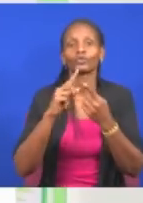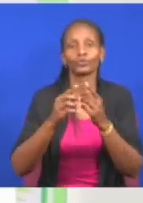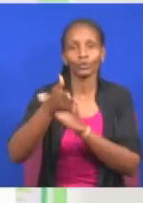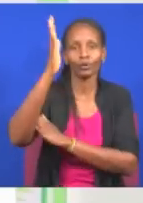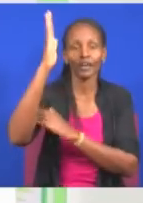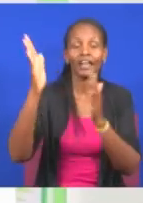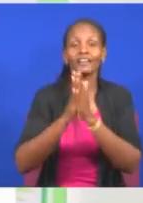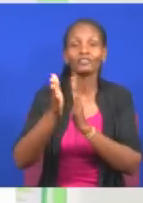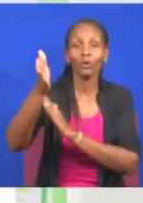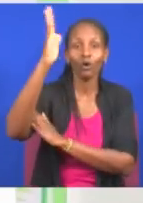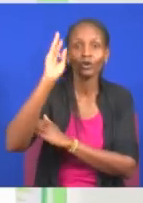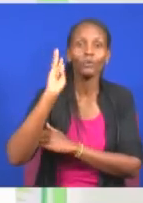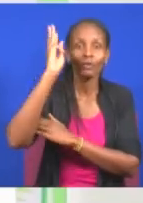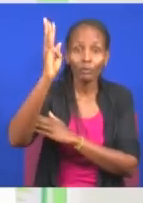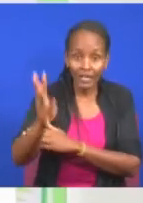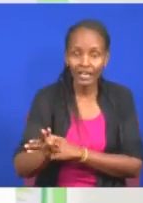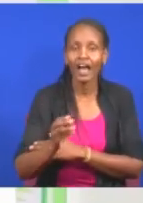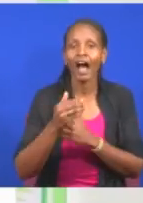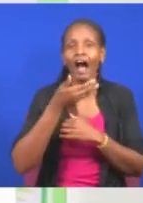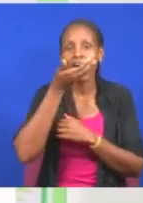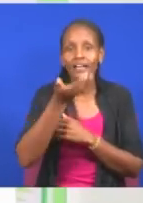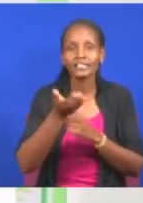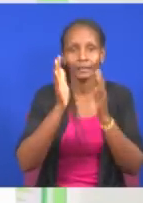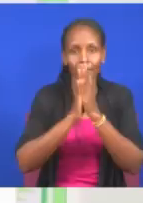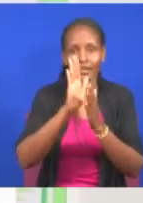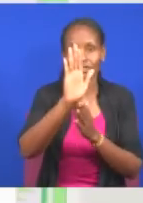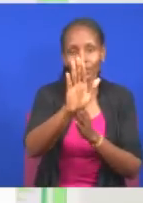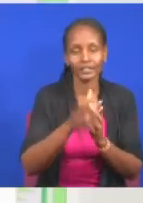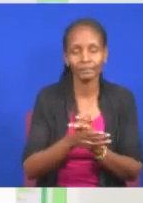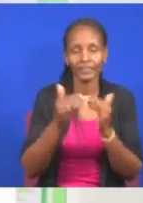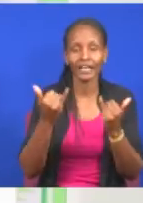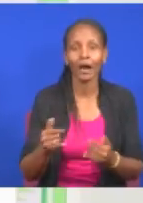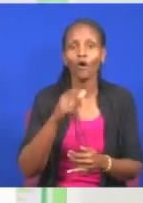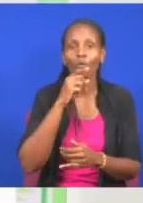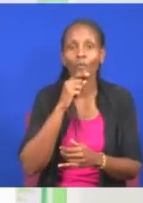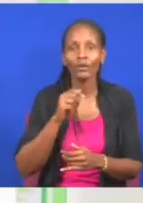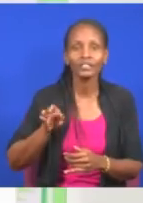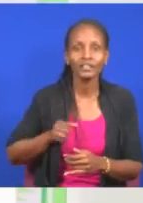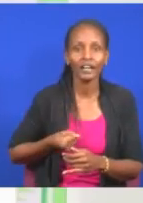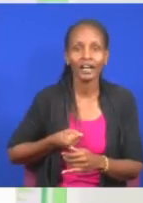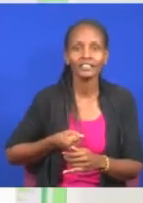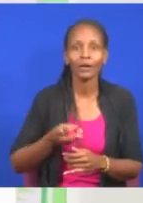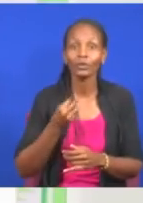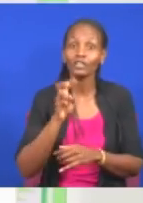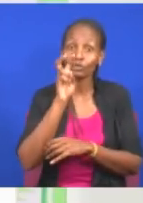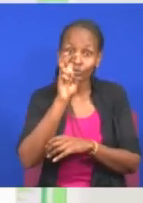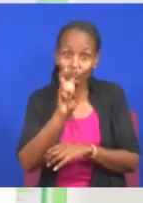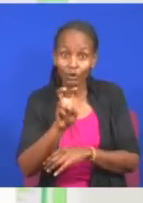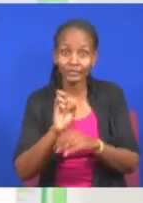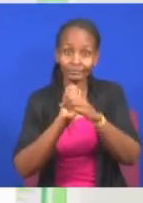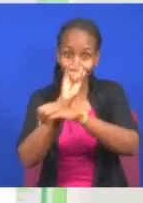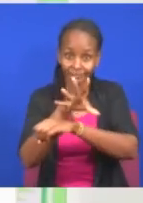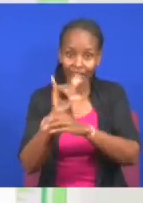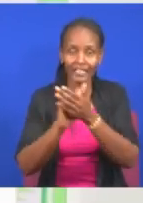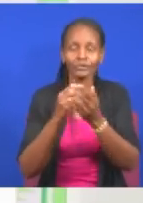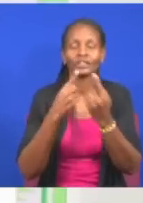and God will answer your prayers. Now, boys and girls, I want us to watch a clip that will